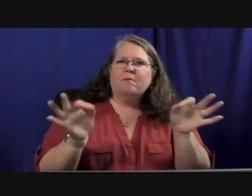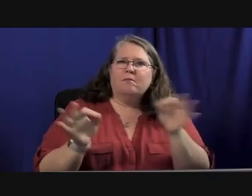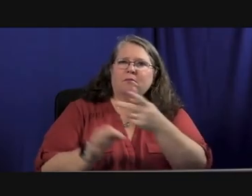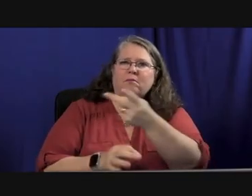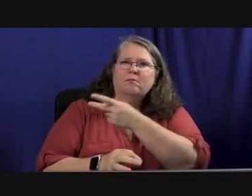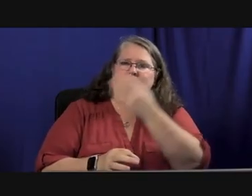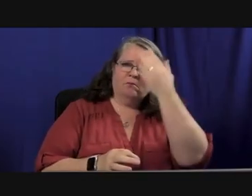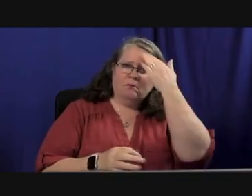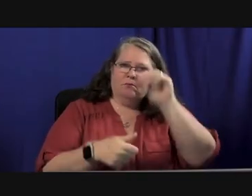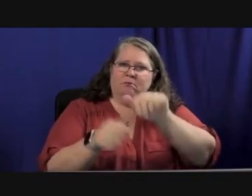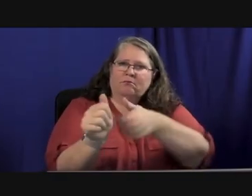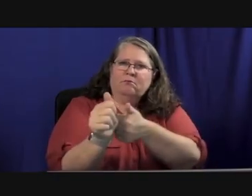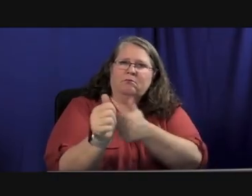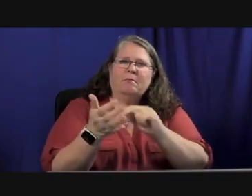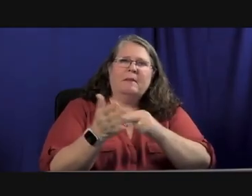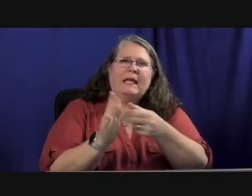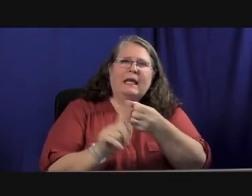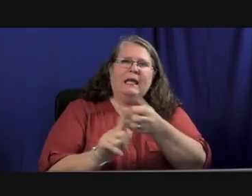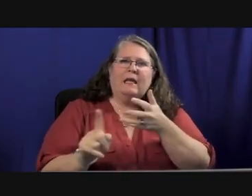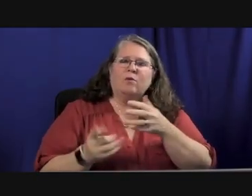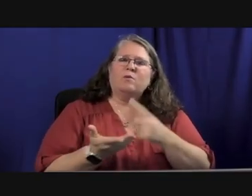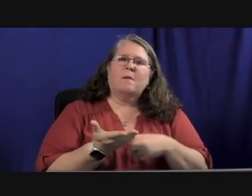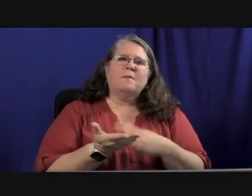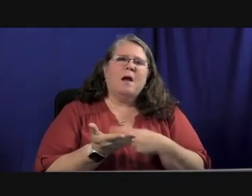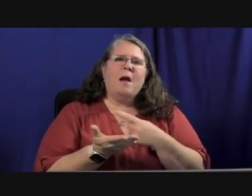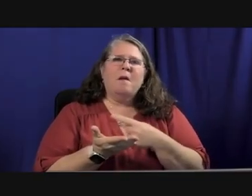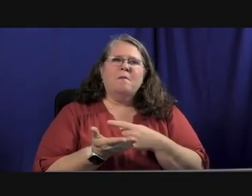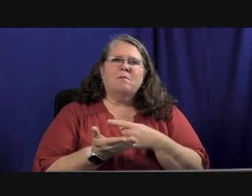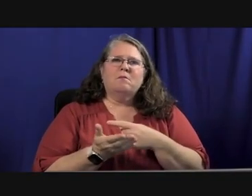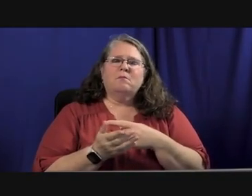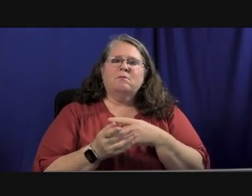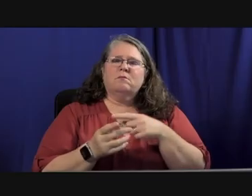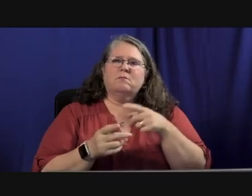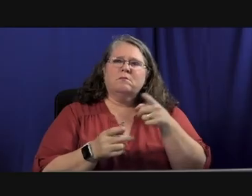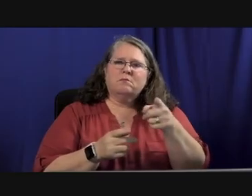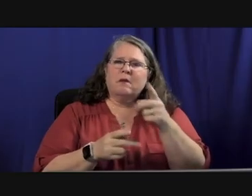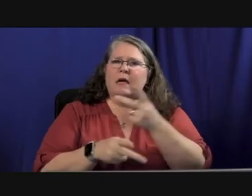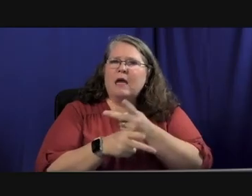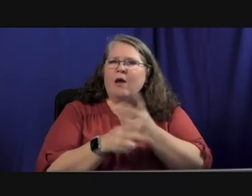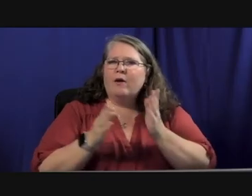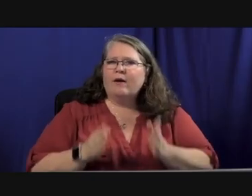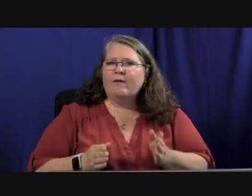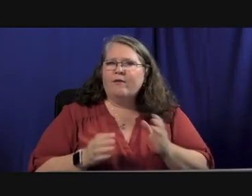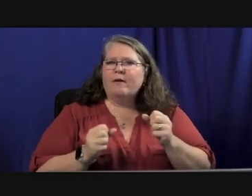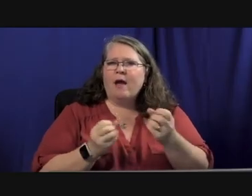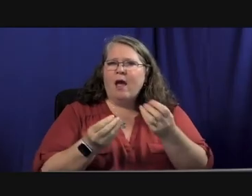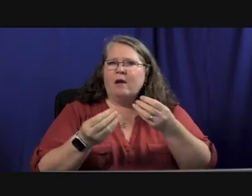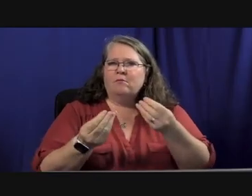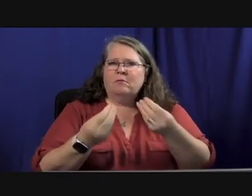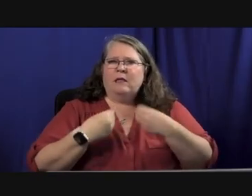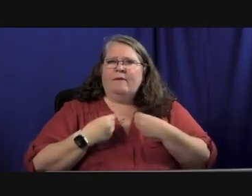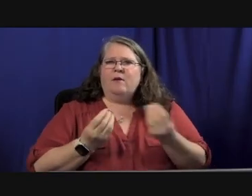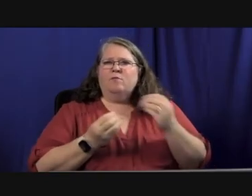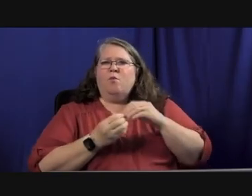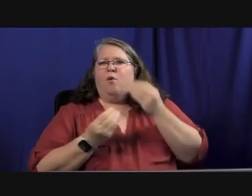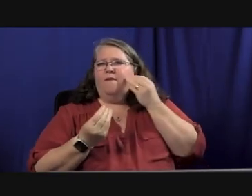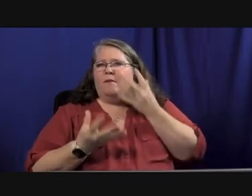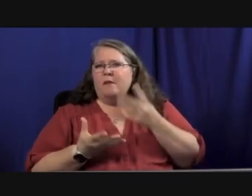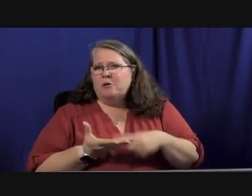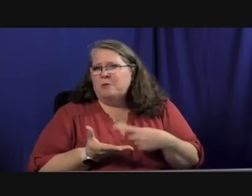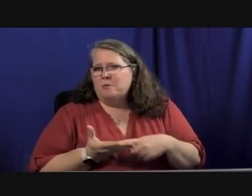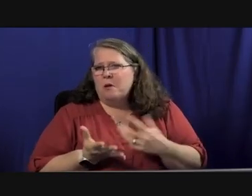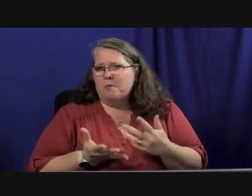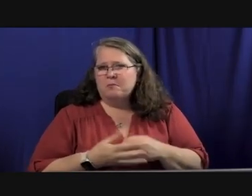They developed their own language. And sometimes the caregiver has to provide